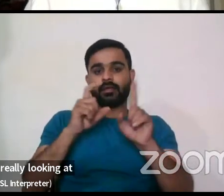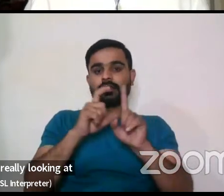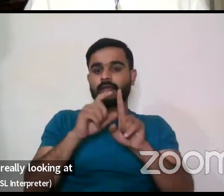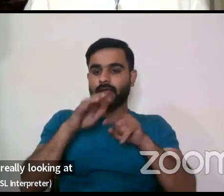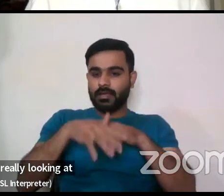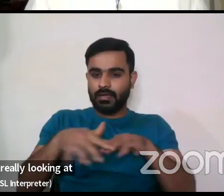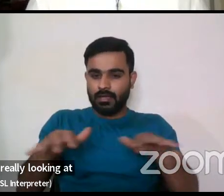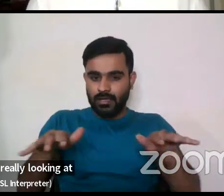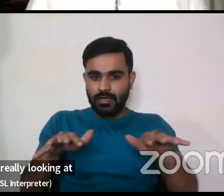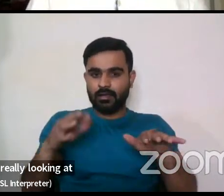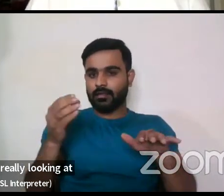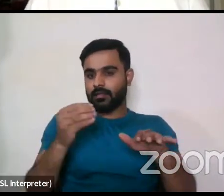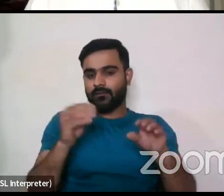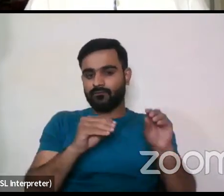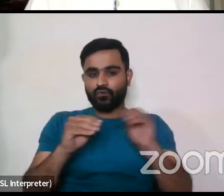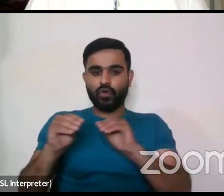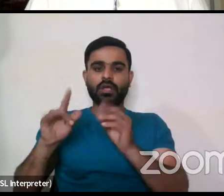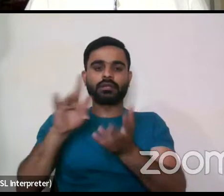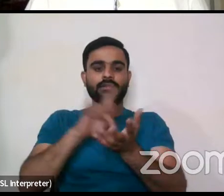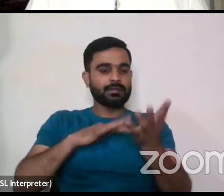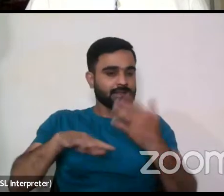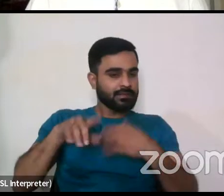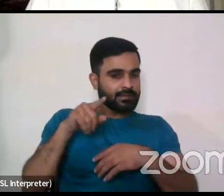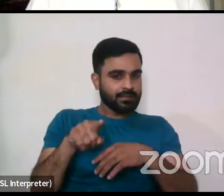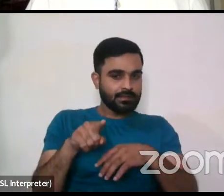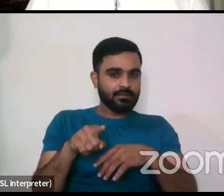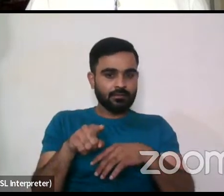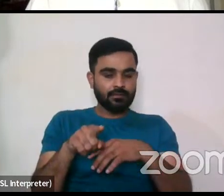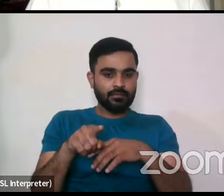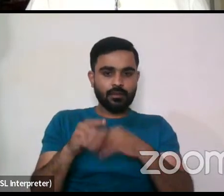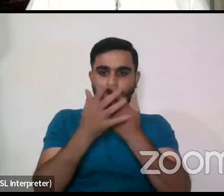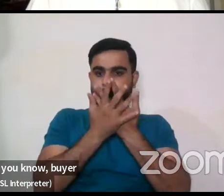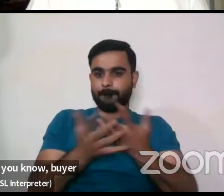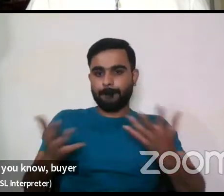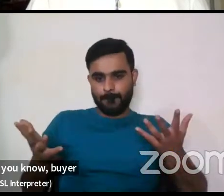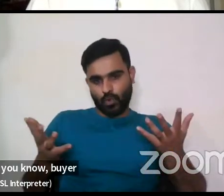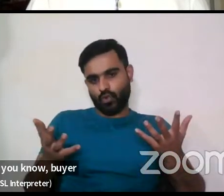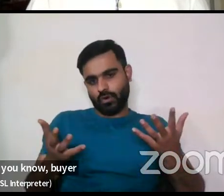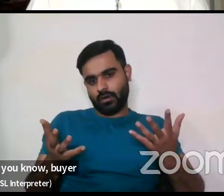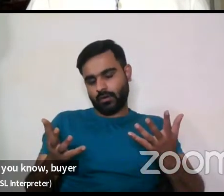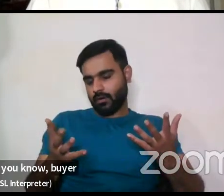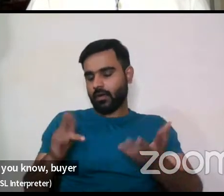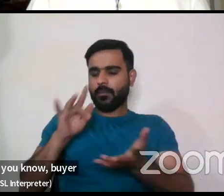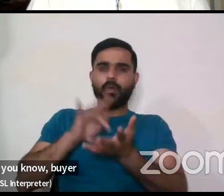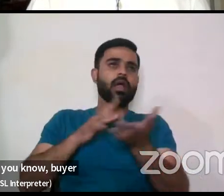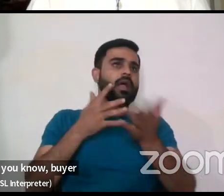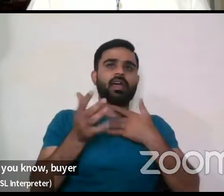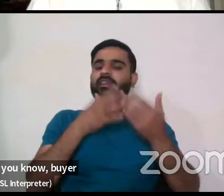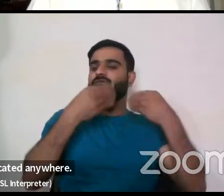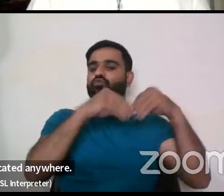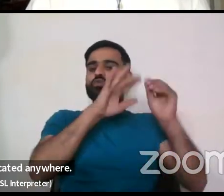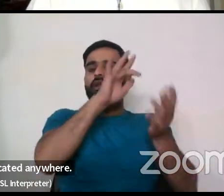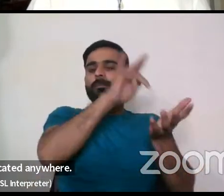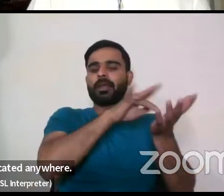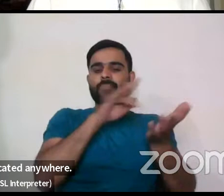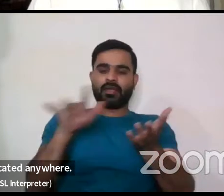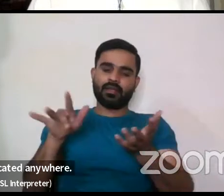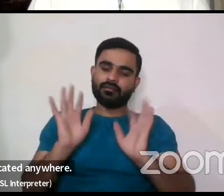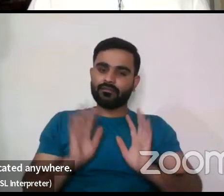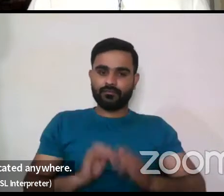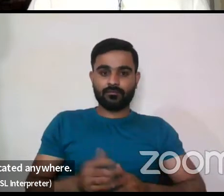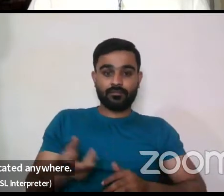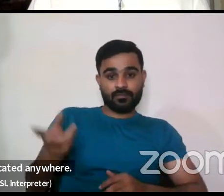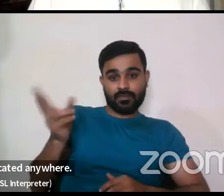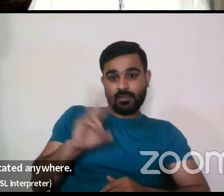more diffused sort of, a buyer of our products and could be located anywhere. So that's,